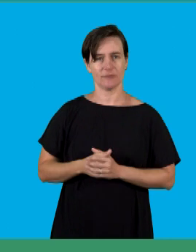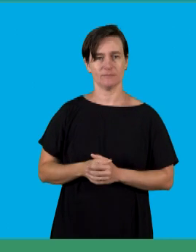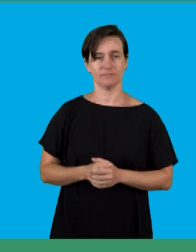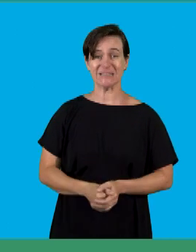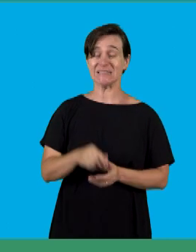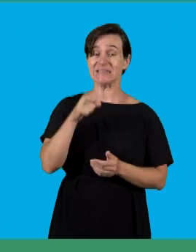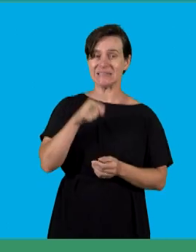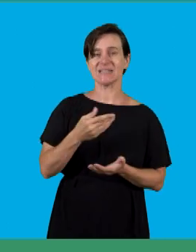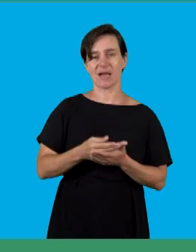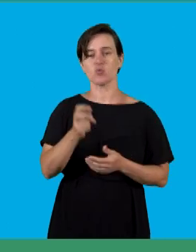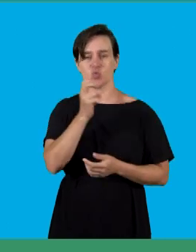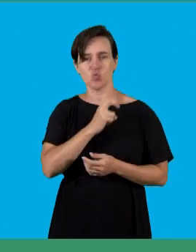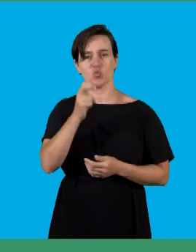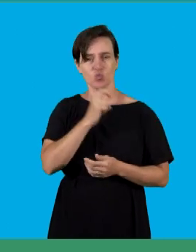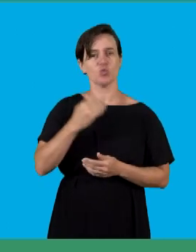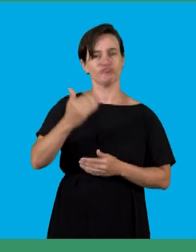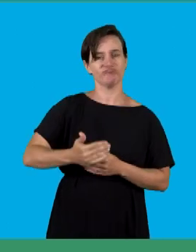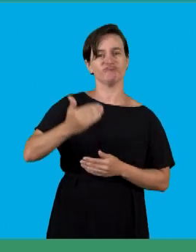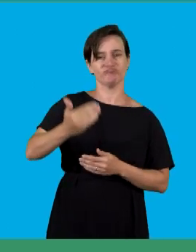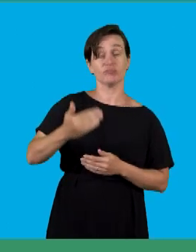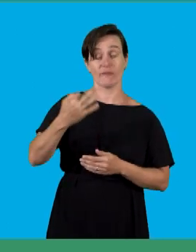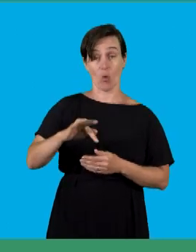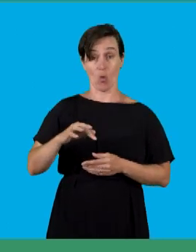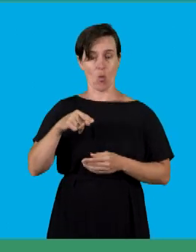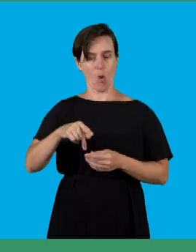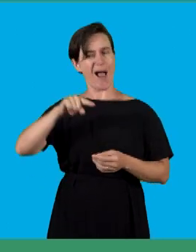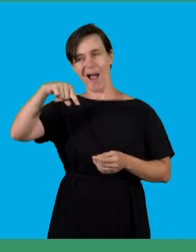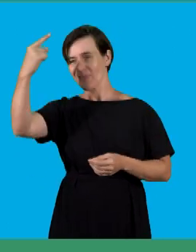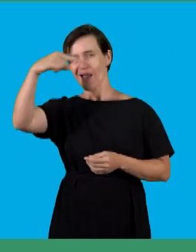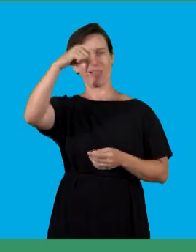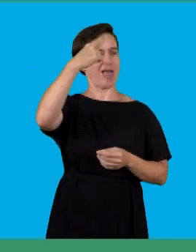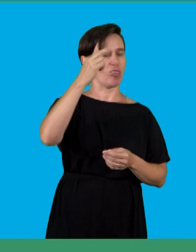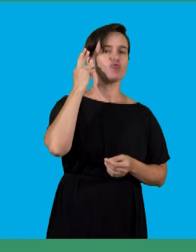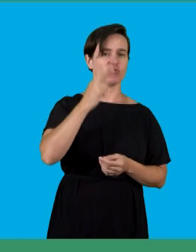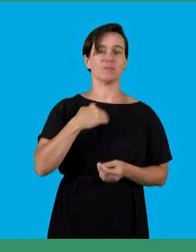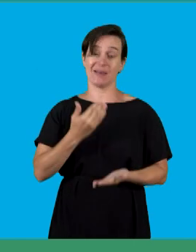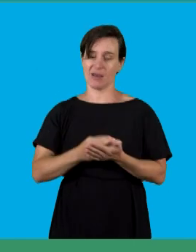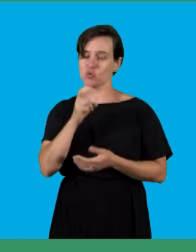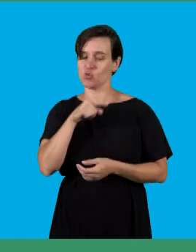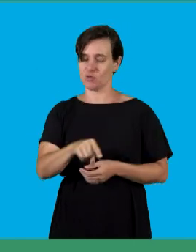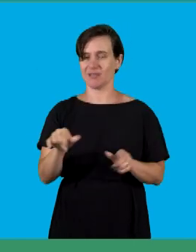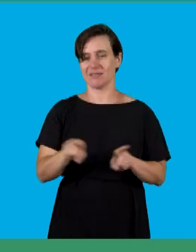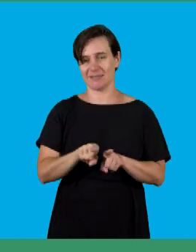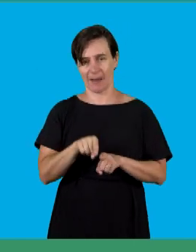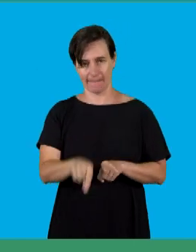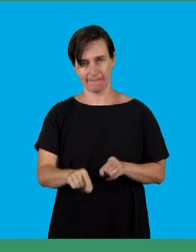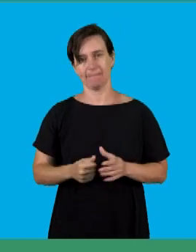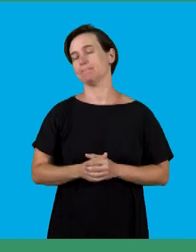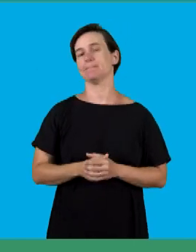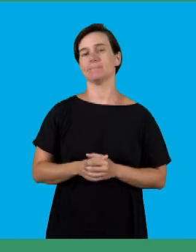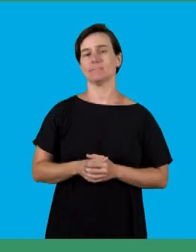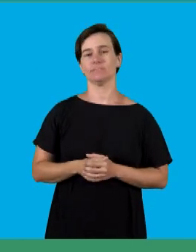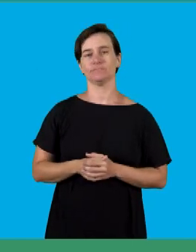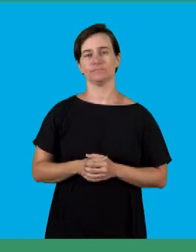So this packaging can be reused for purposes other than storing the original